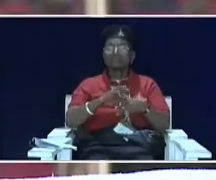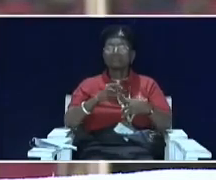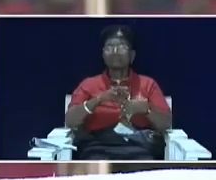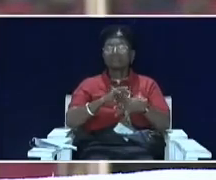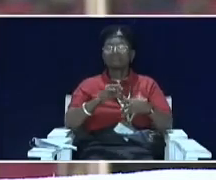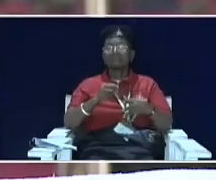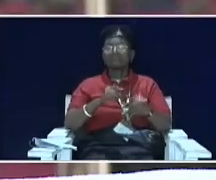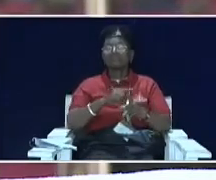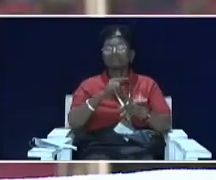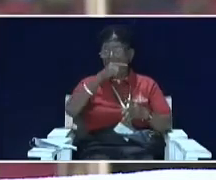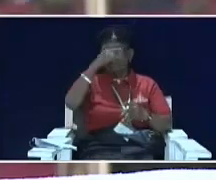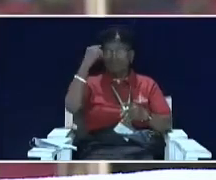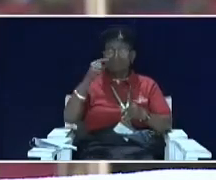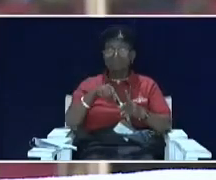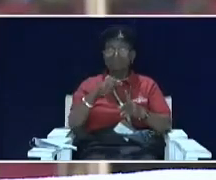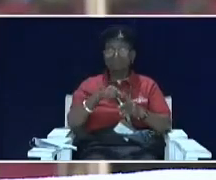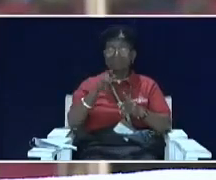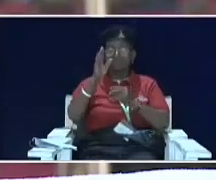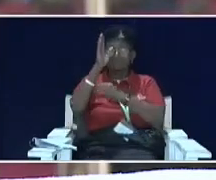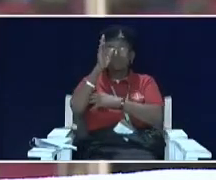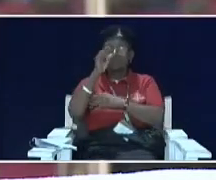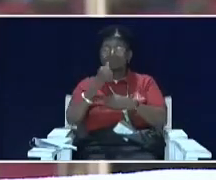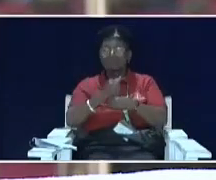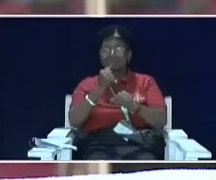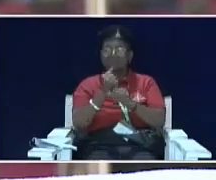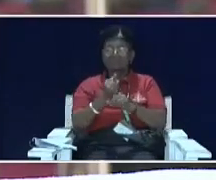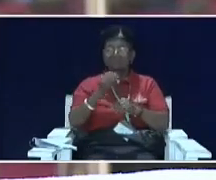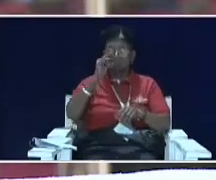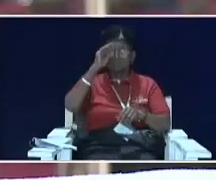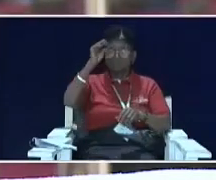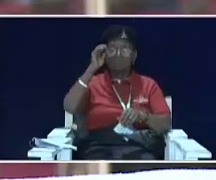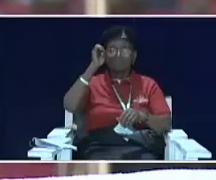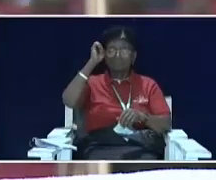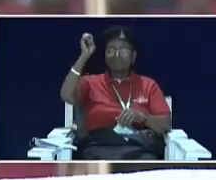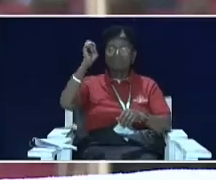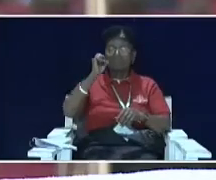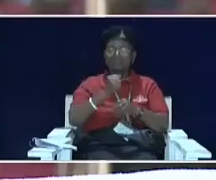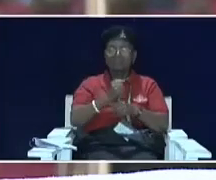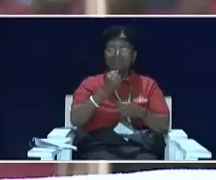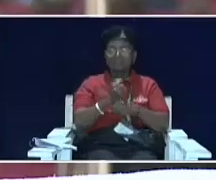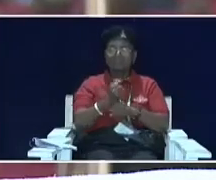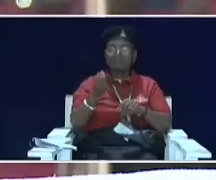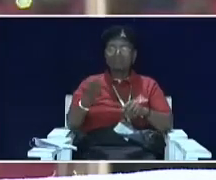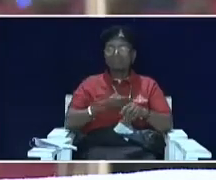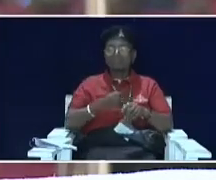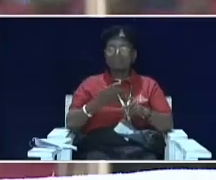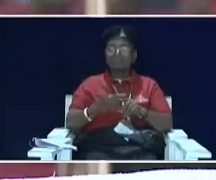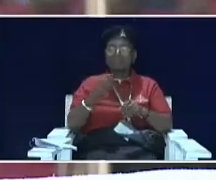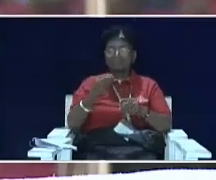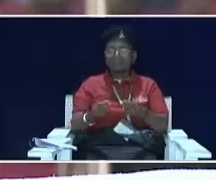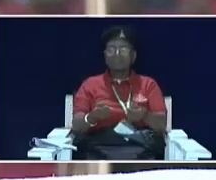Because when God made man, He made us from the dust of the earth.